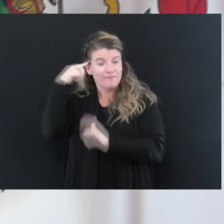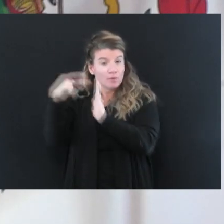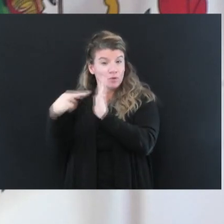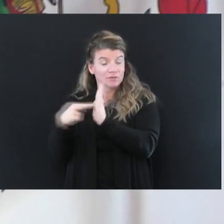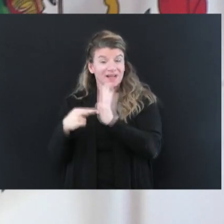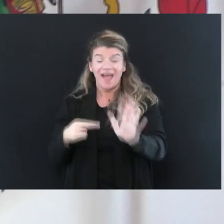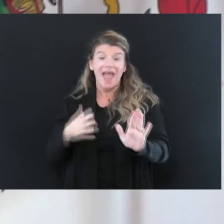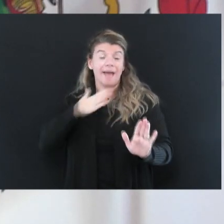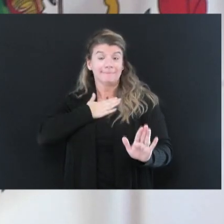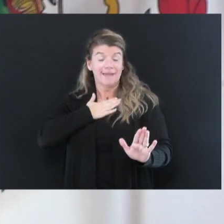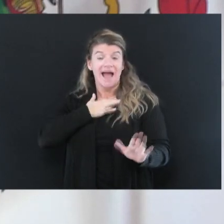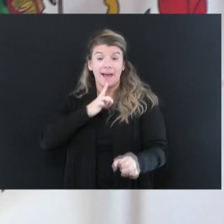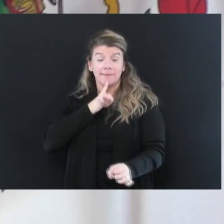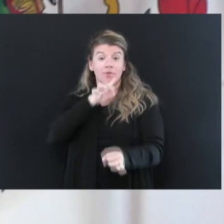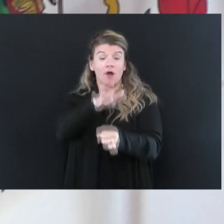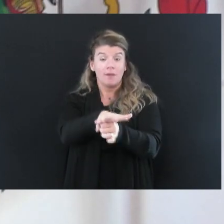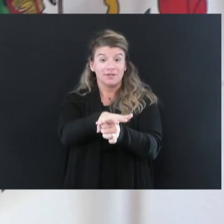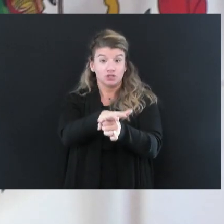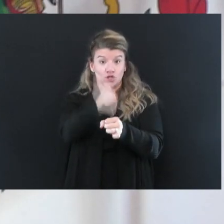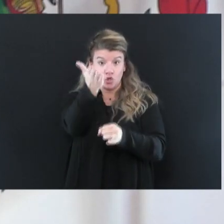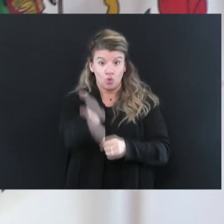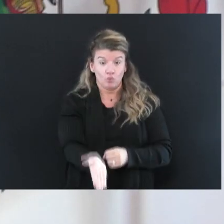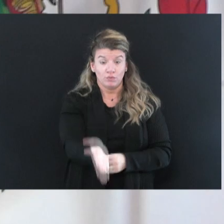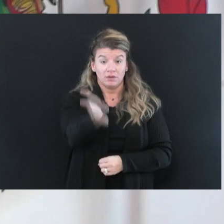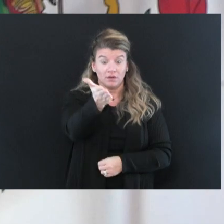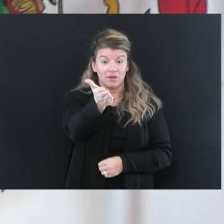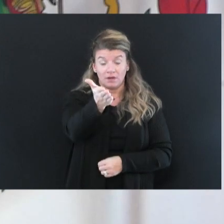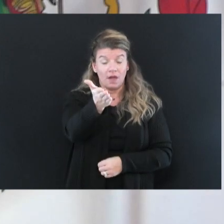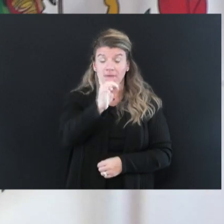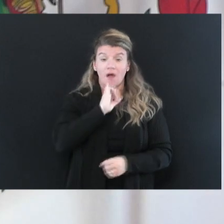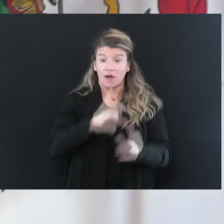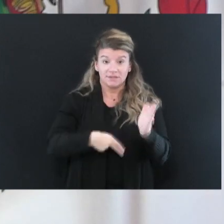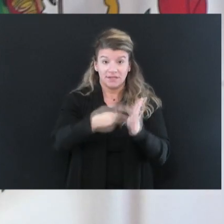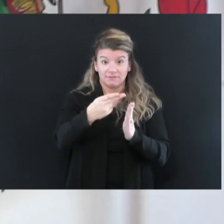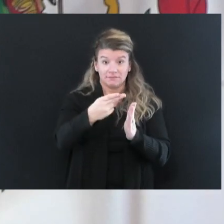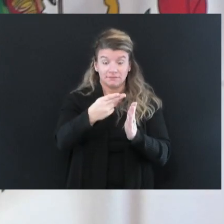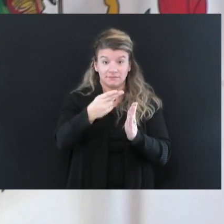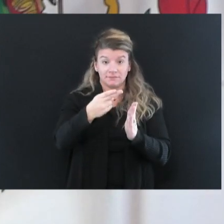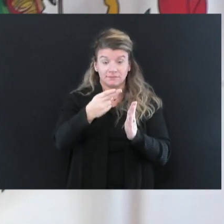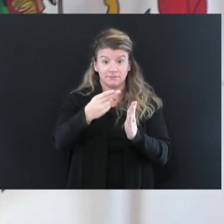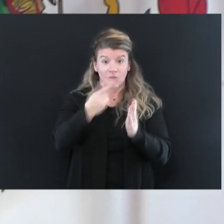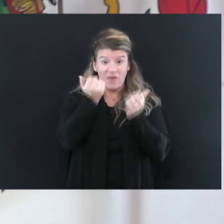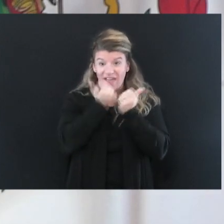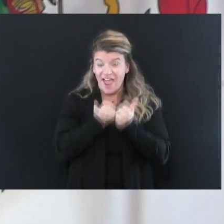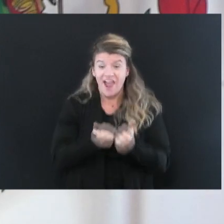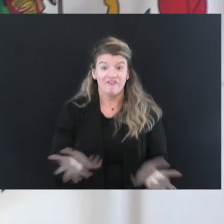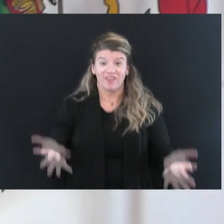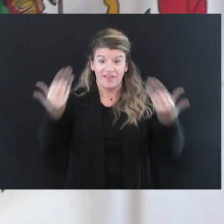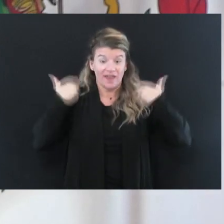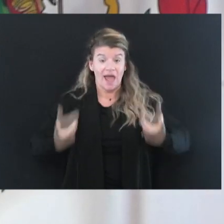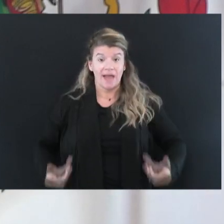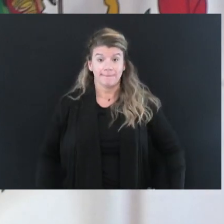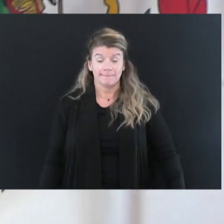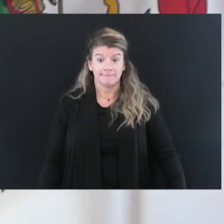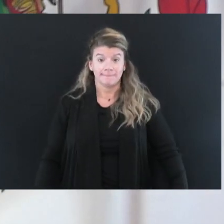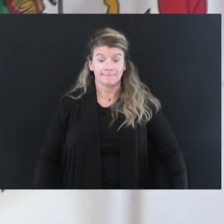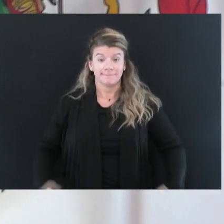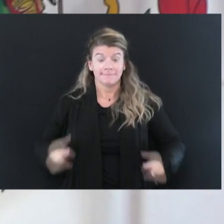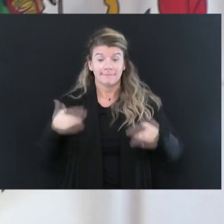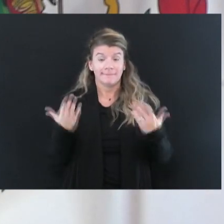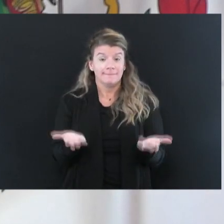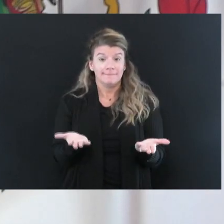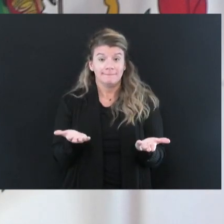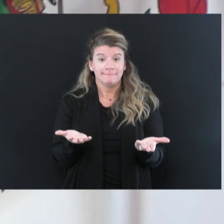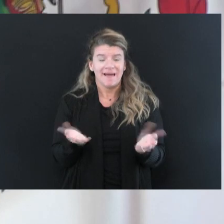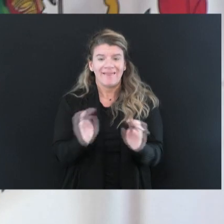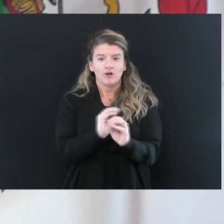you to God above, in every way that I can ever tell you, there's no